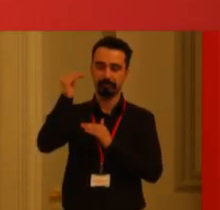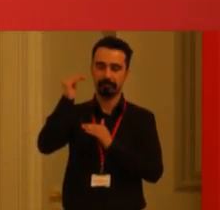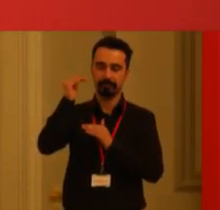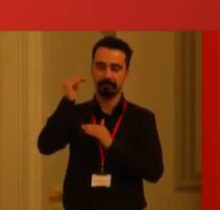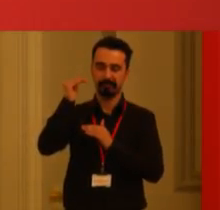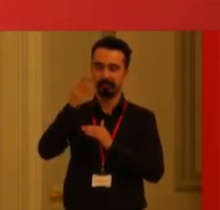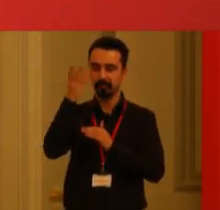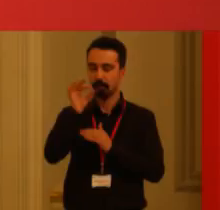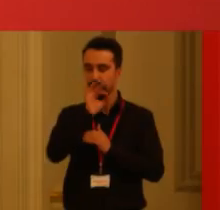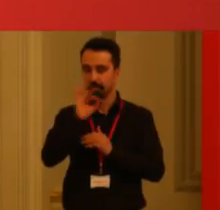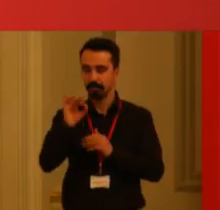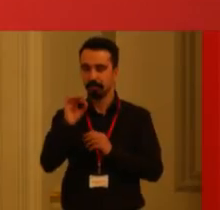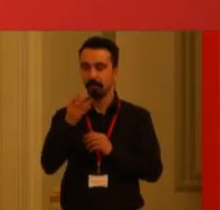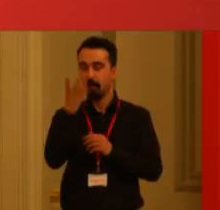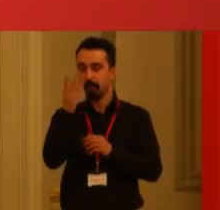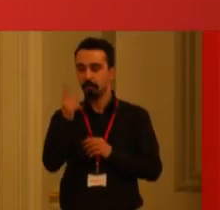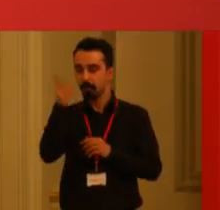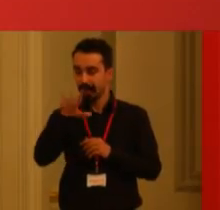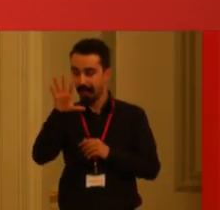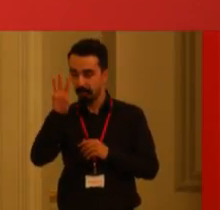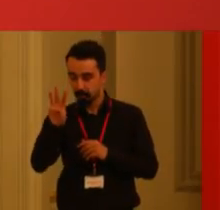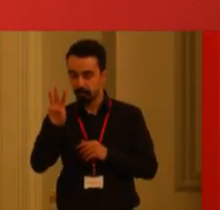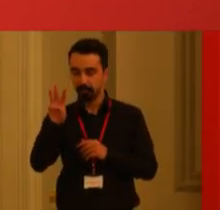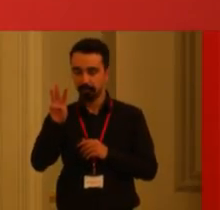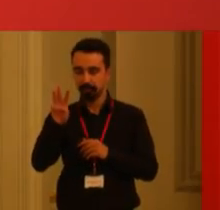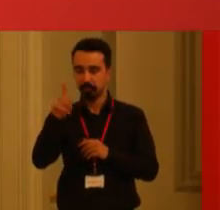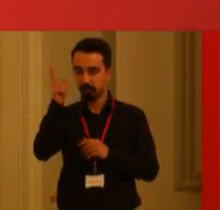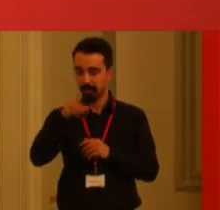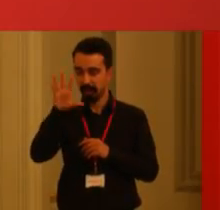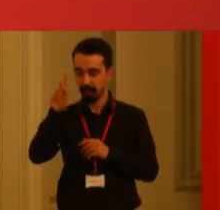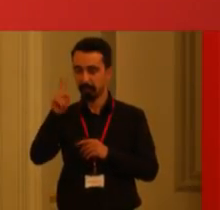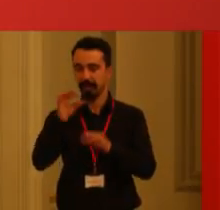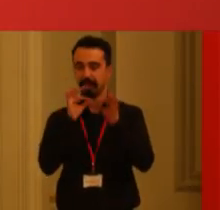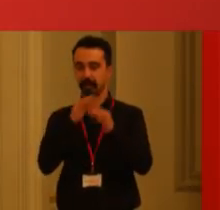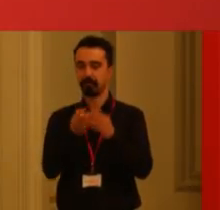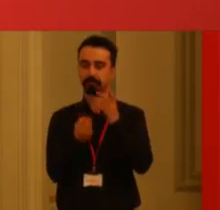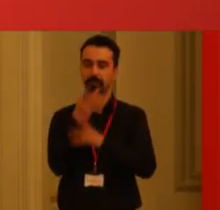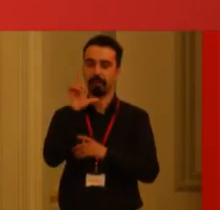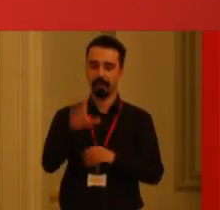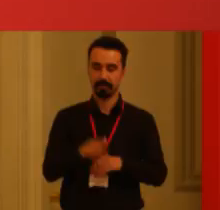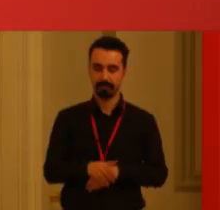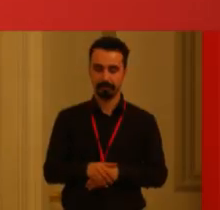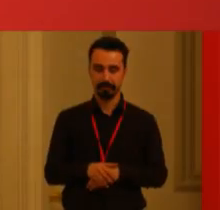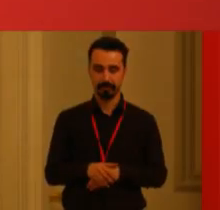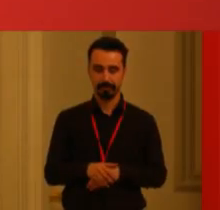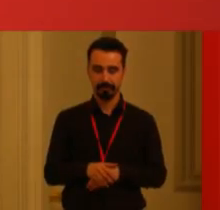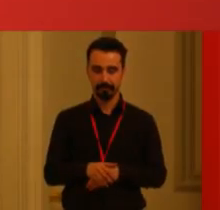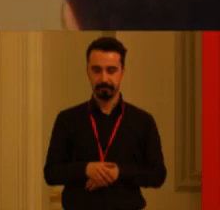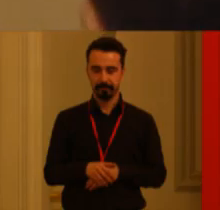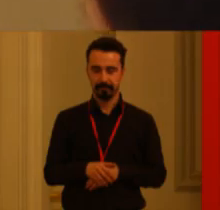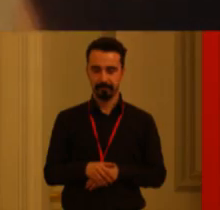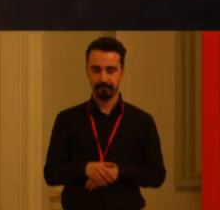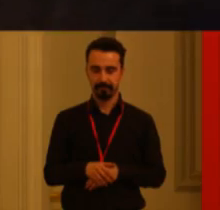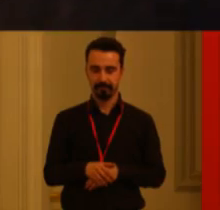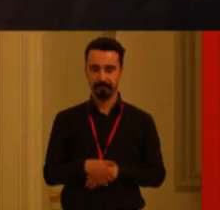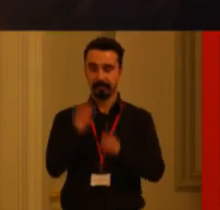them, I think there may be a concrete hope in that 53%, maybe it's possible to establish